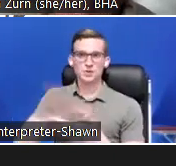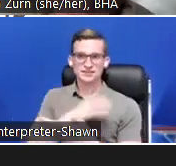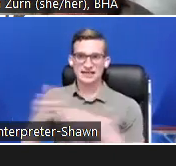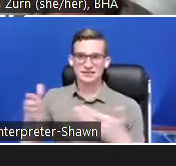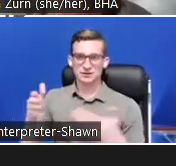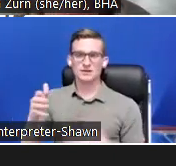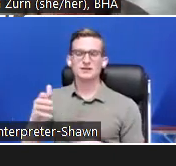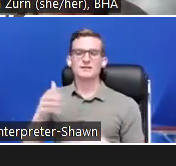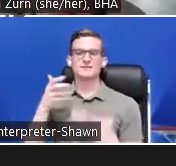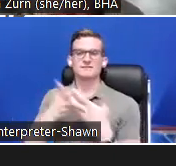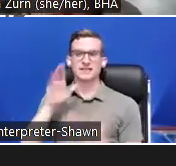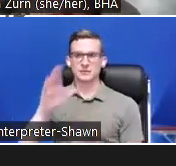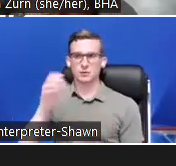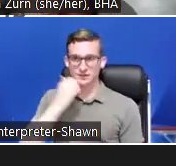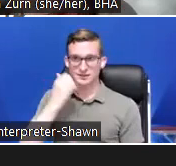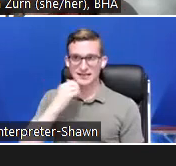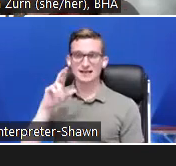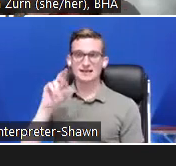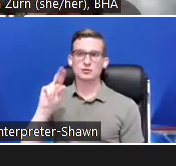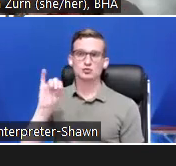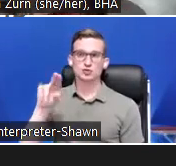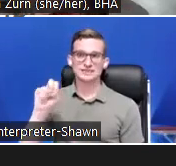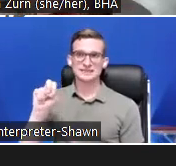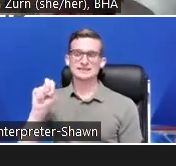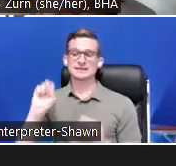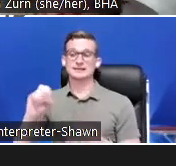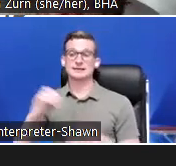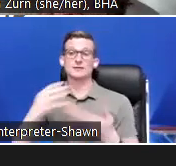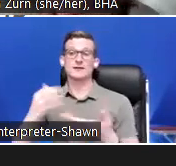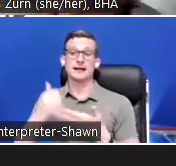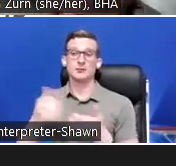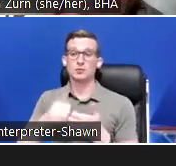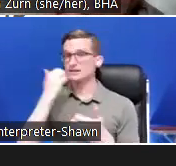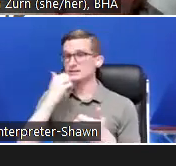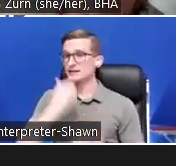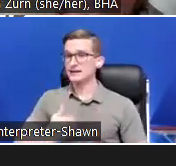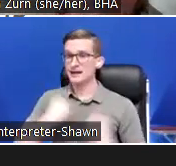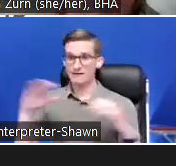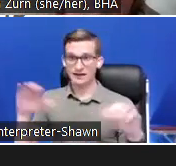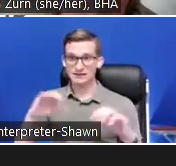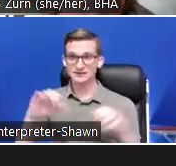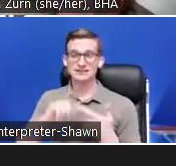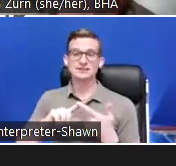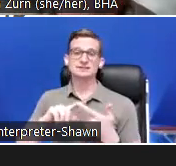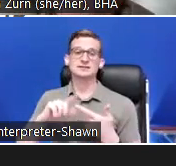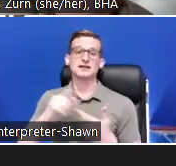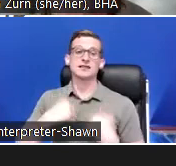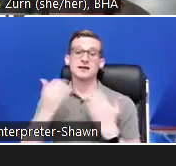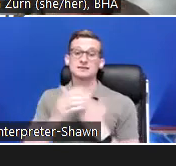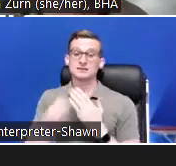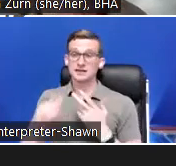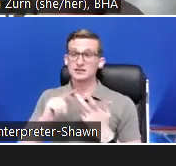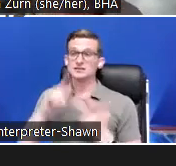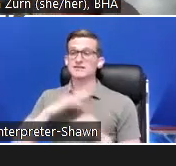around daily living activities, assistance with medical and physical health needs, life skills, environmental maintenance,